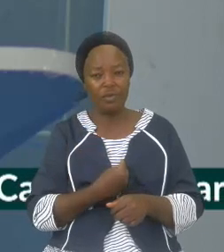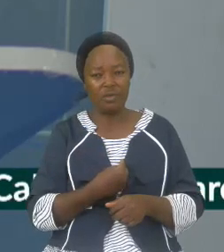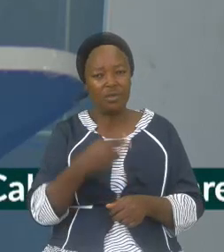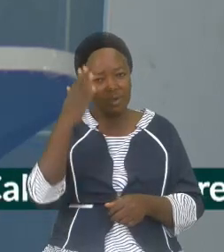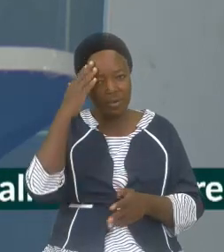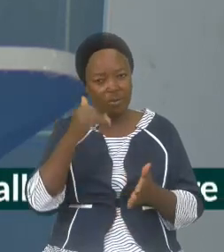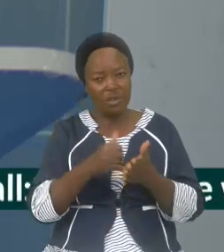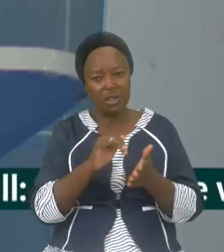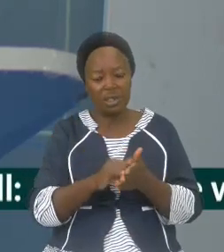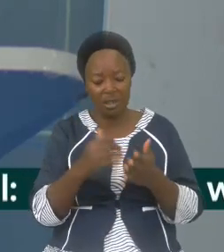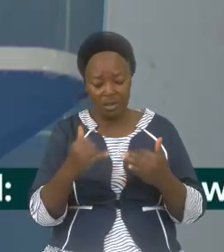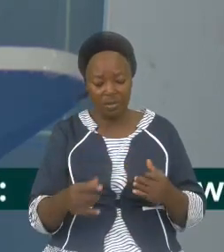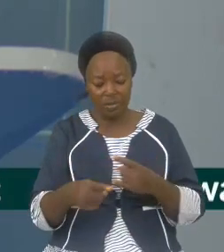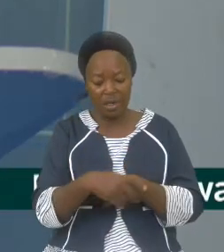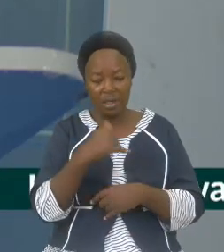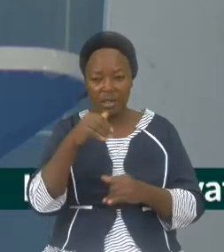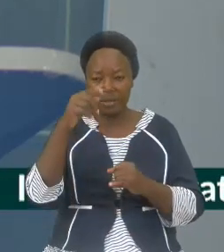Final amen,